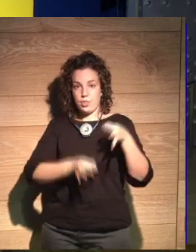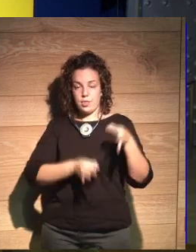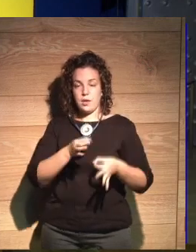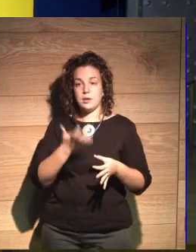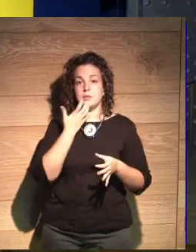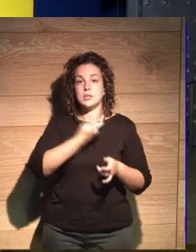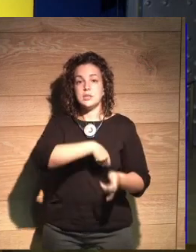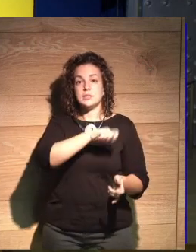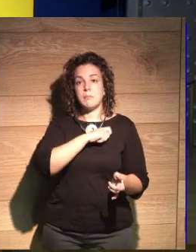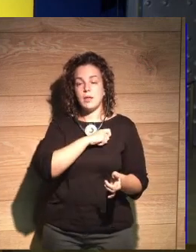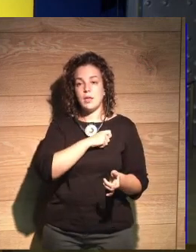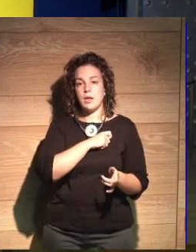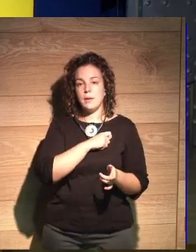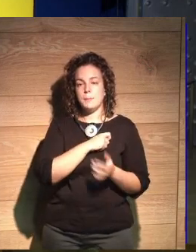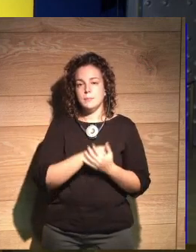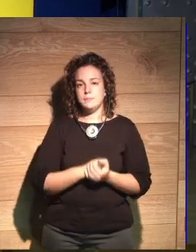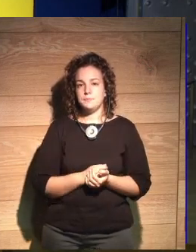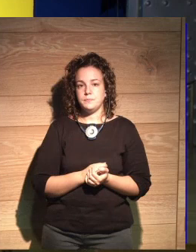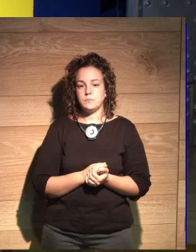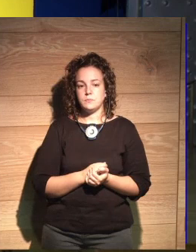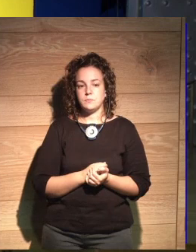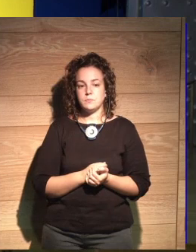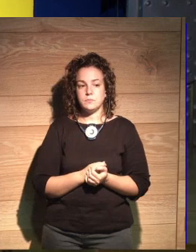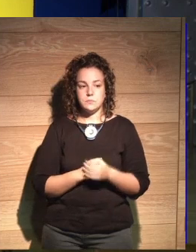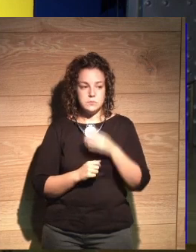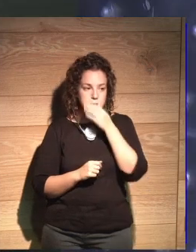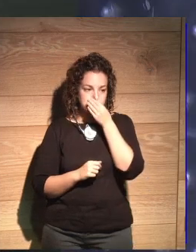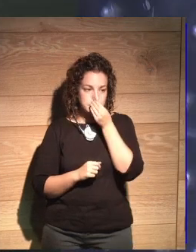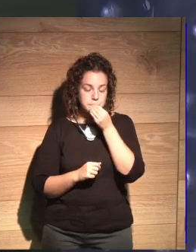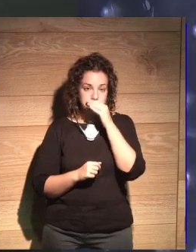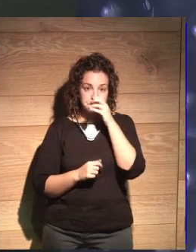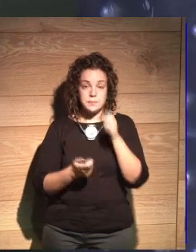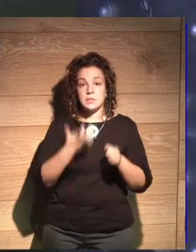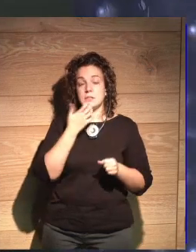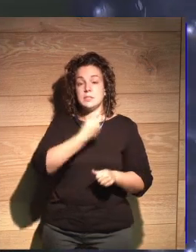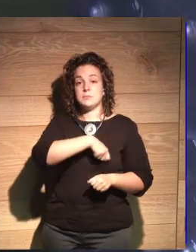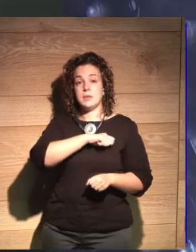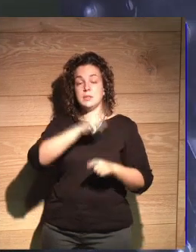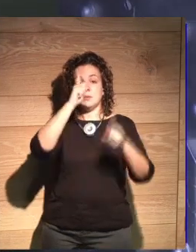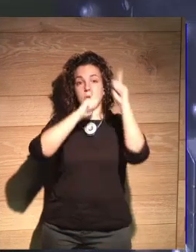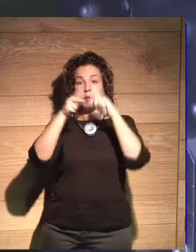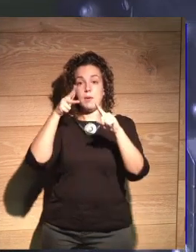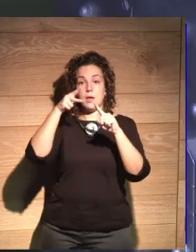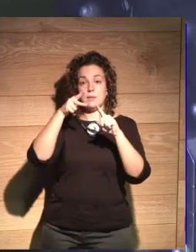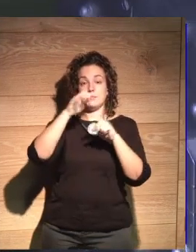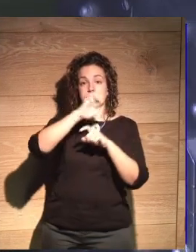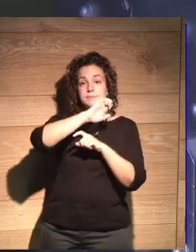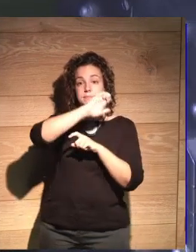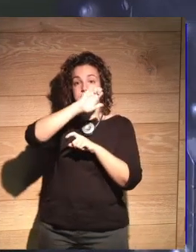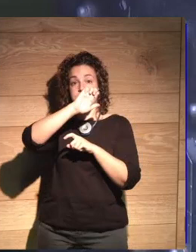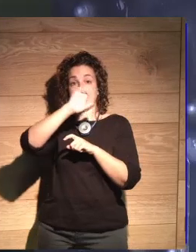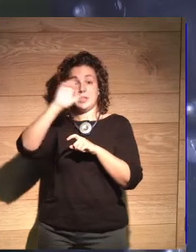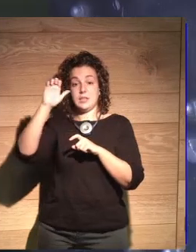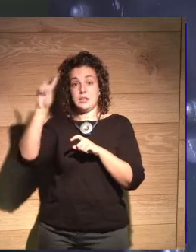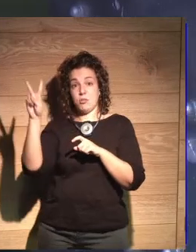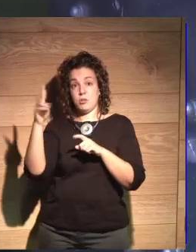the modern American problem of ignoring models and looking to other countries as models for how to deal with